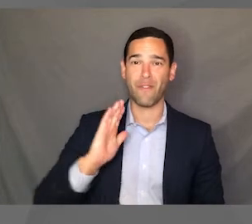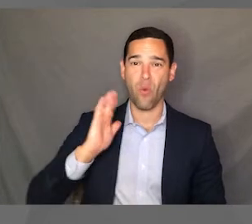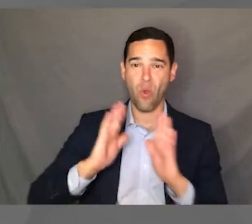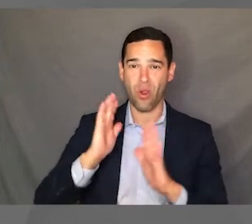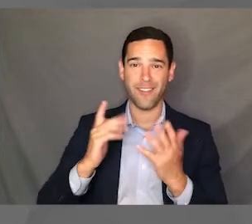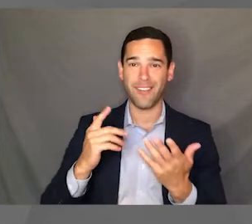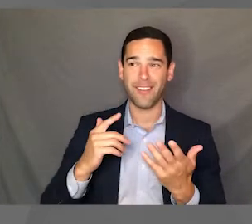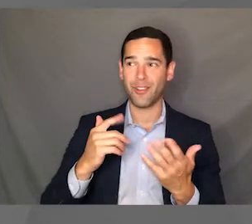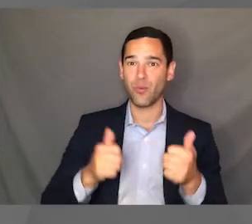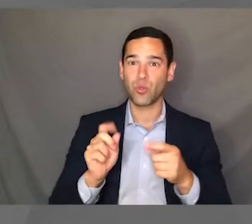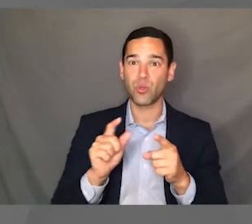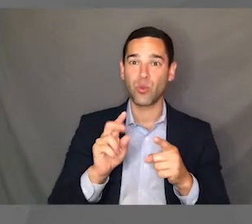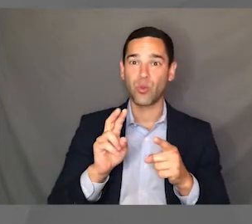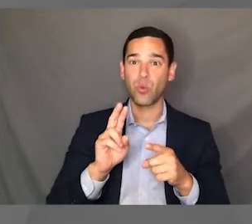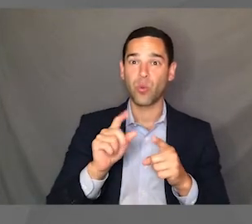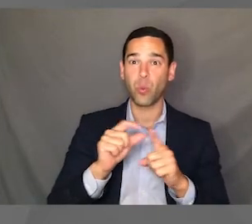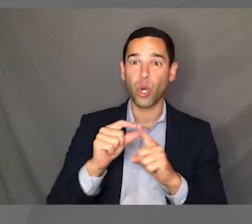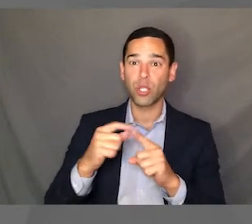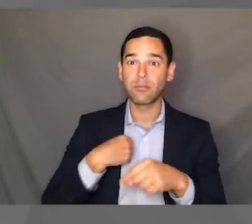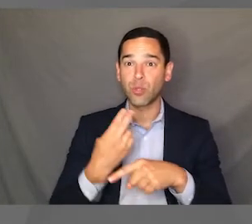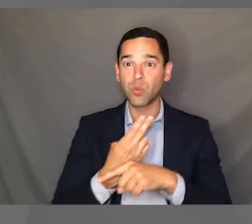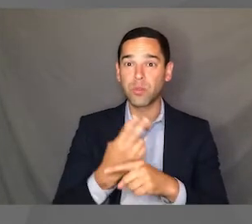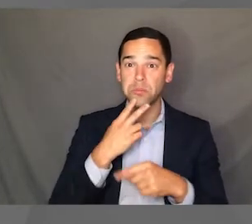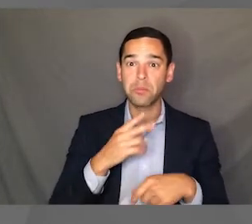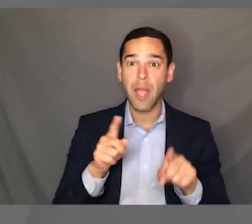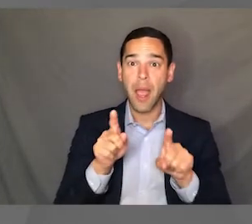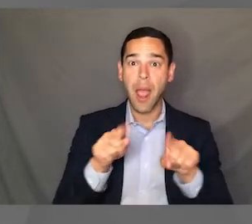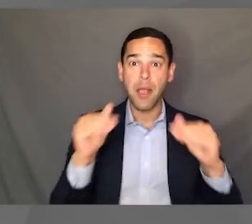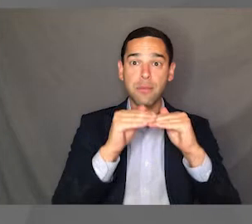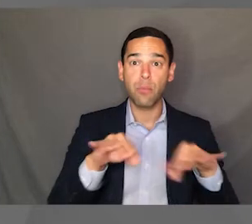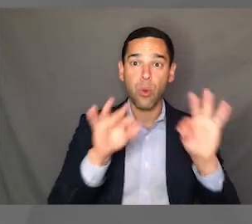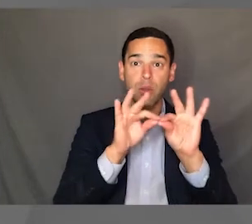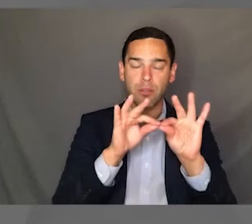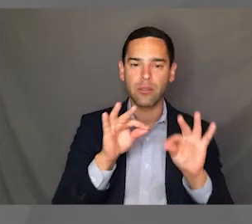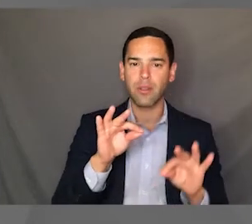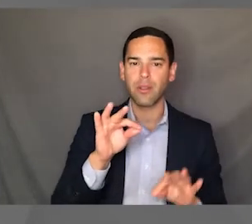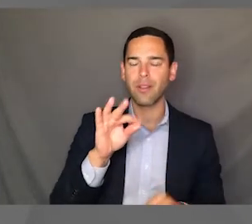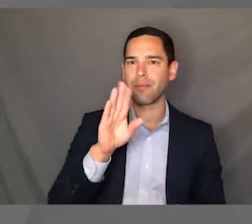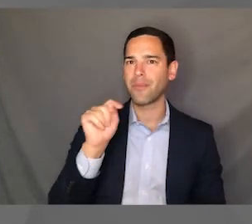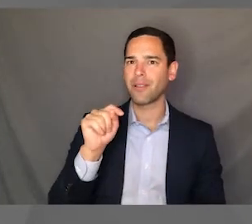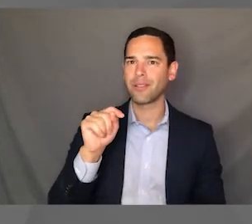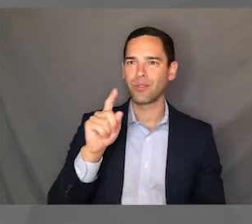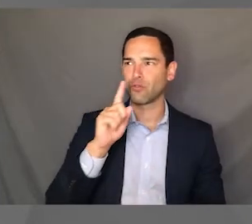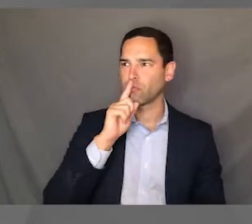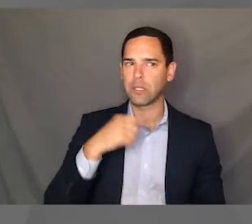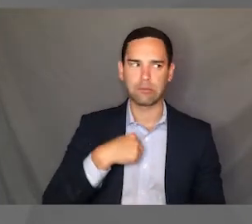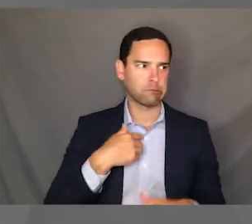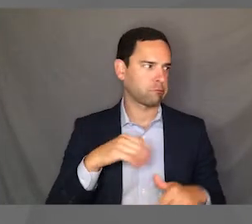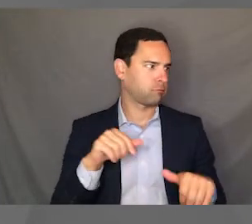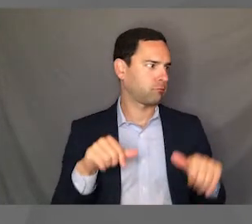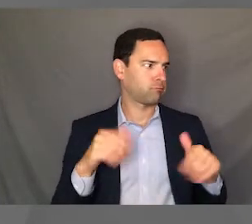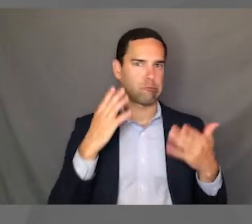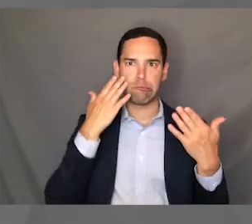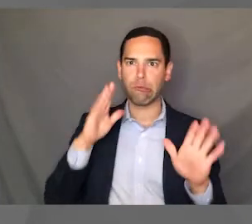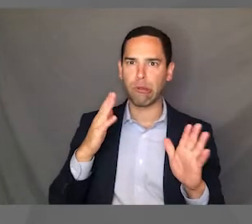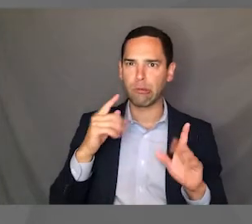as important, but also sometimes the words that we use fall in the area of a bit of gray. We're not exactly what we should say, how we